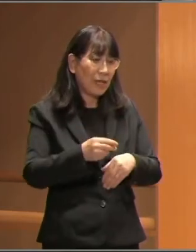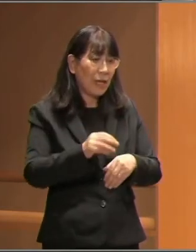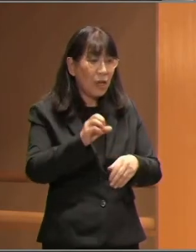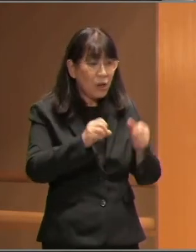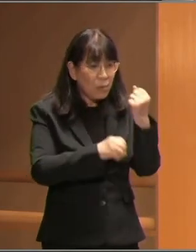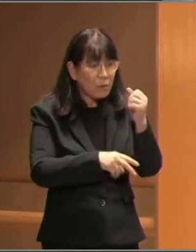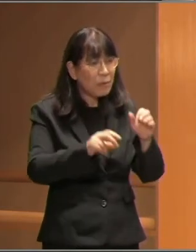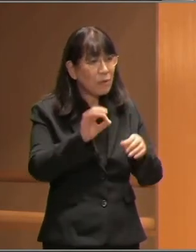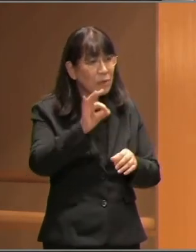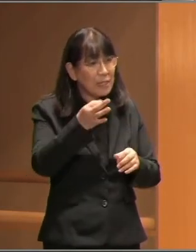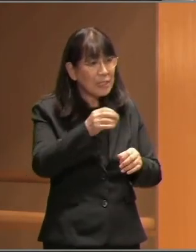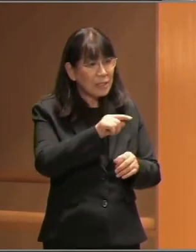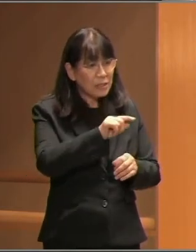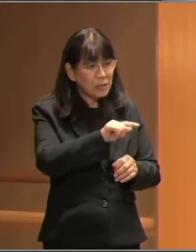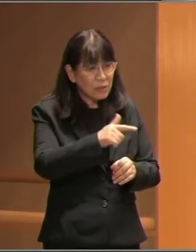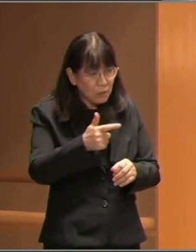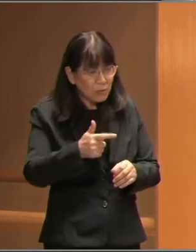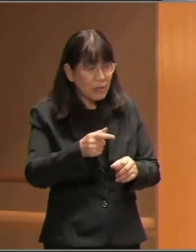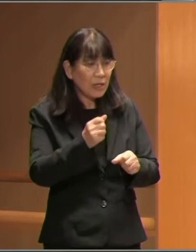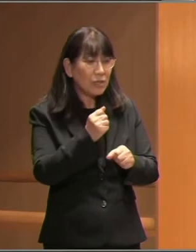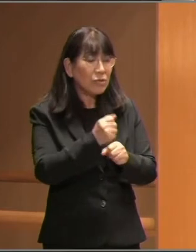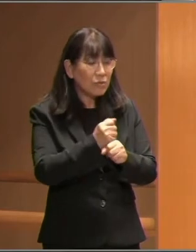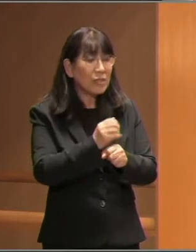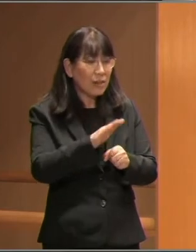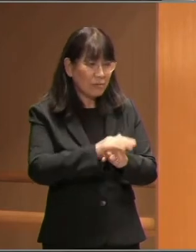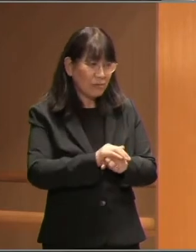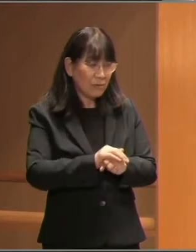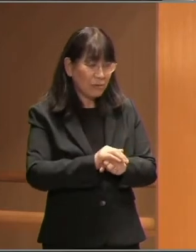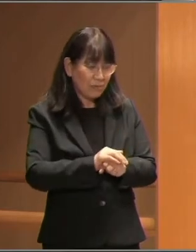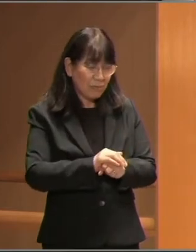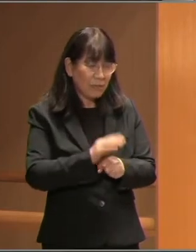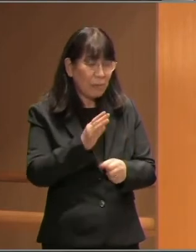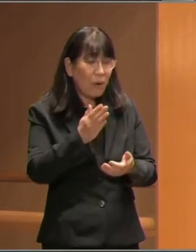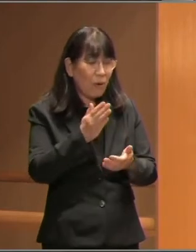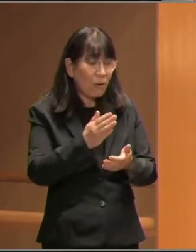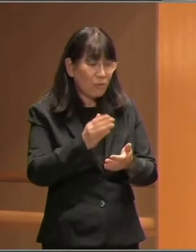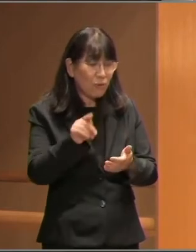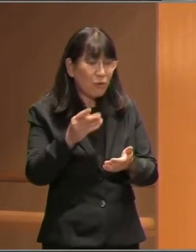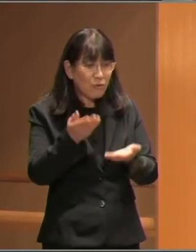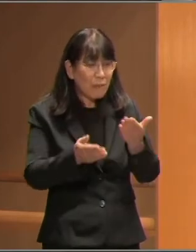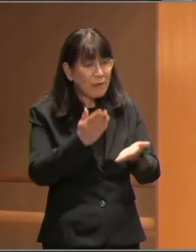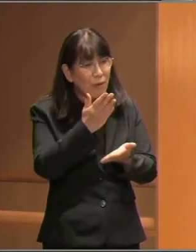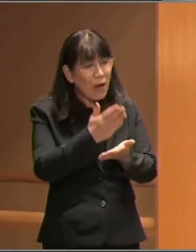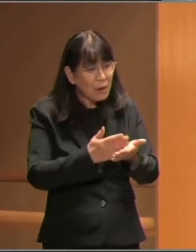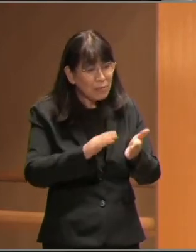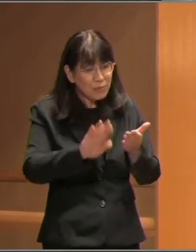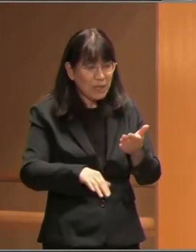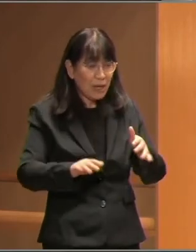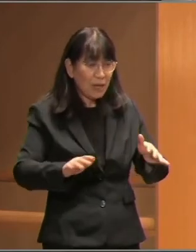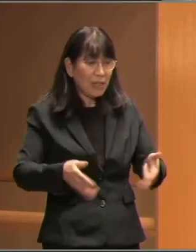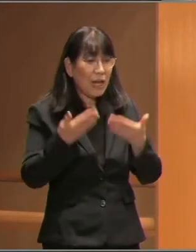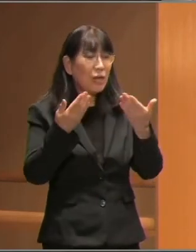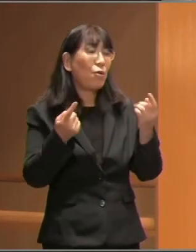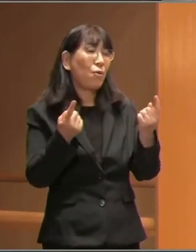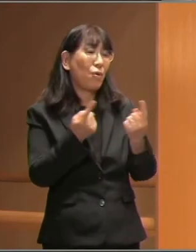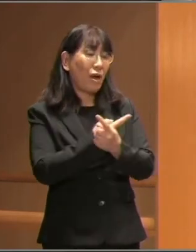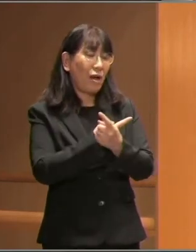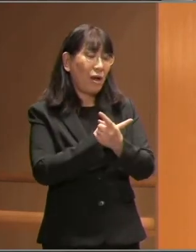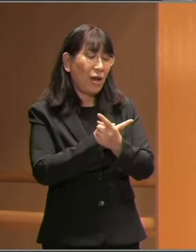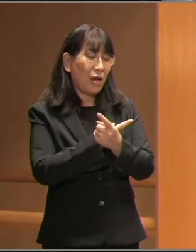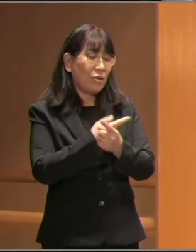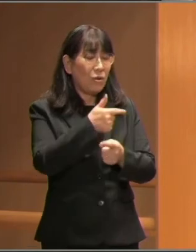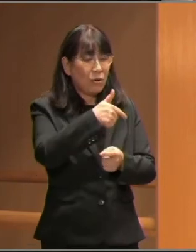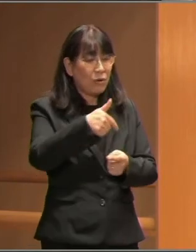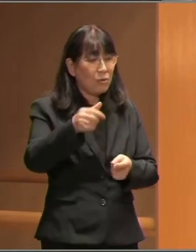in Hiroshima. So originally this was made by metal. However, this one's weight